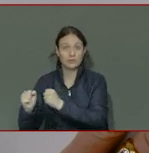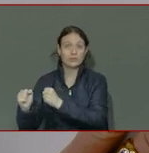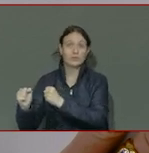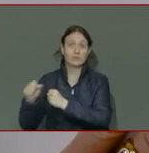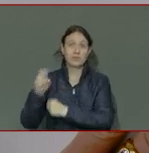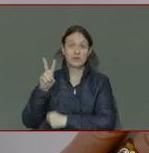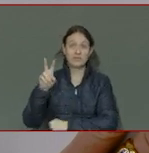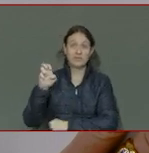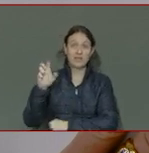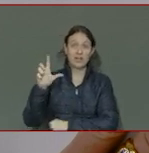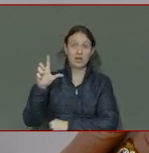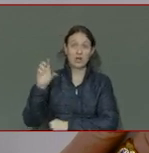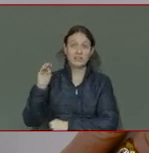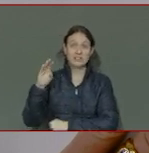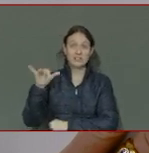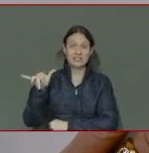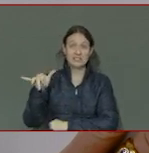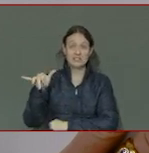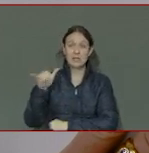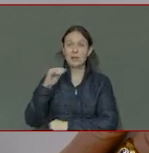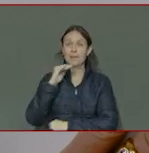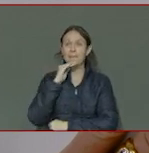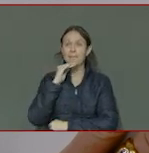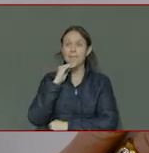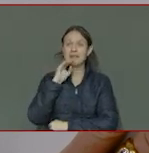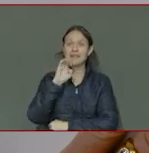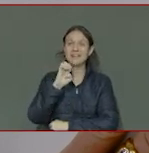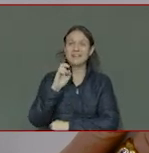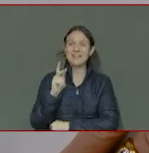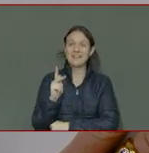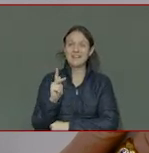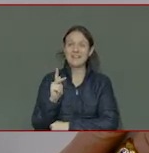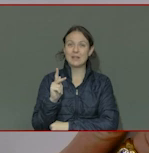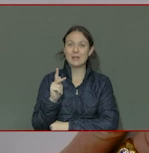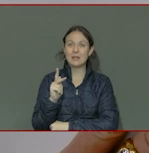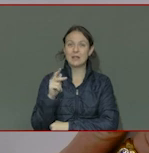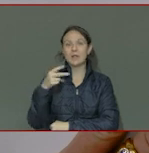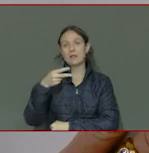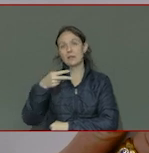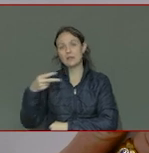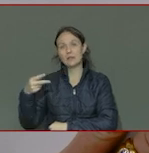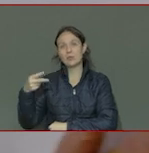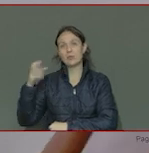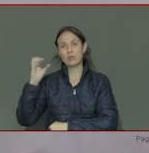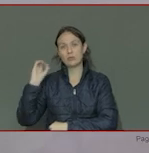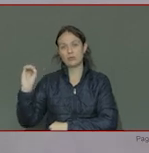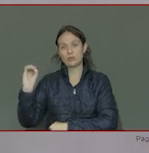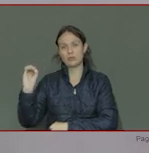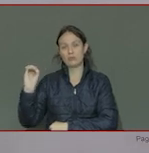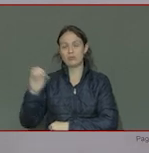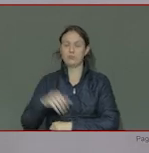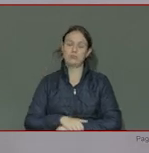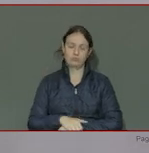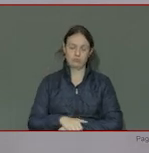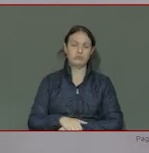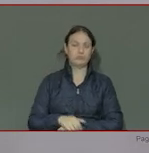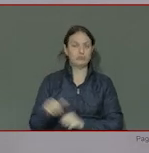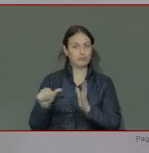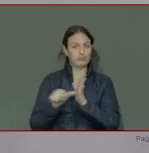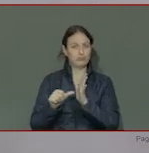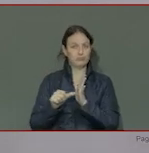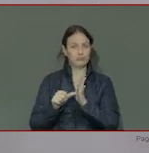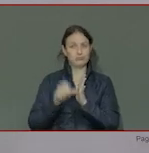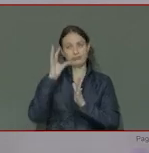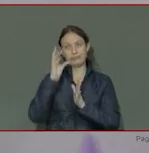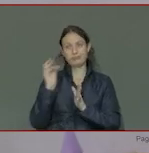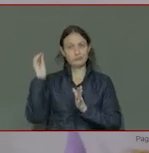or velocity, it means delta EK equals 0. So that's very